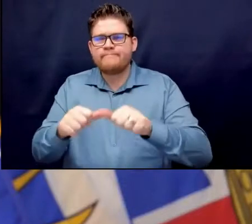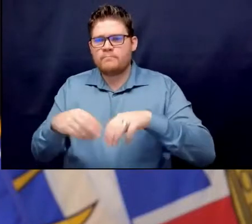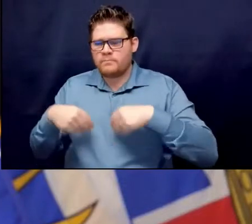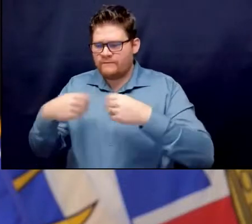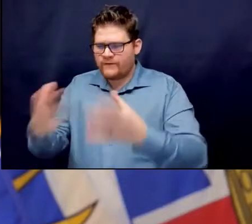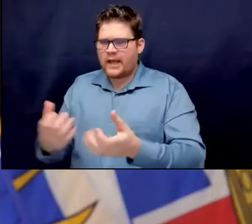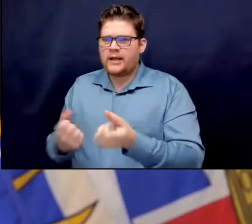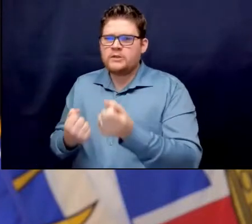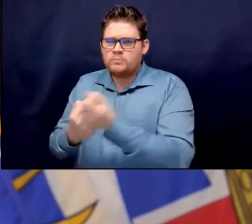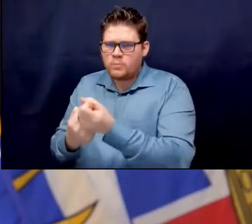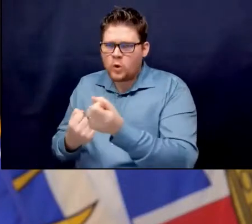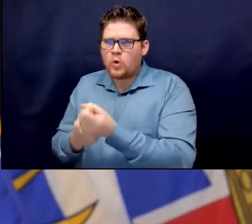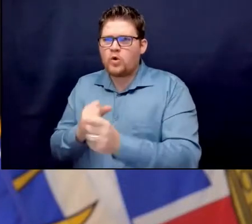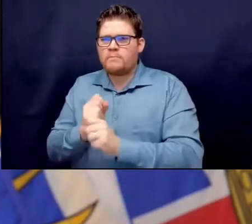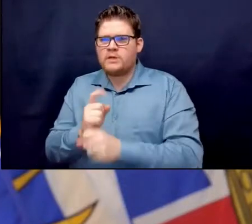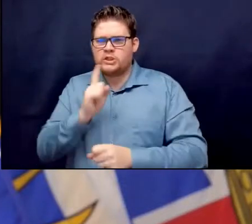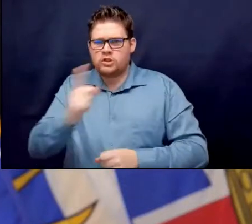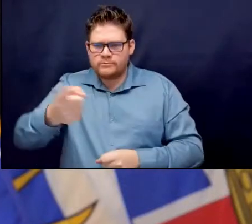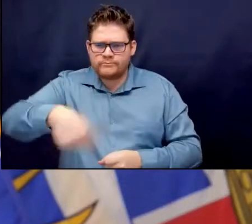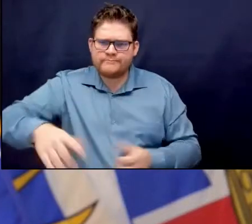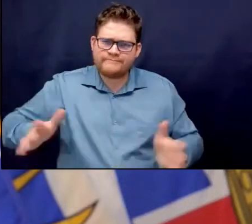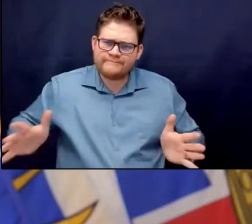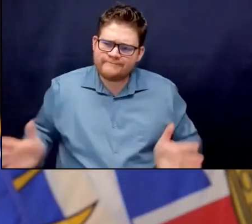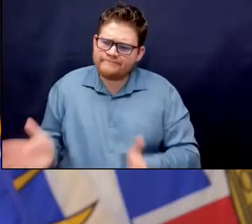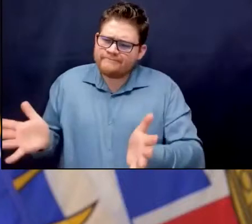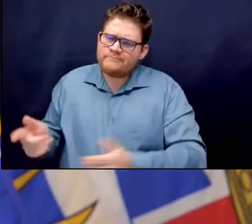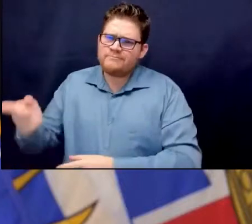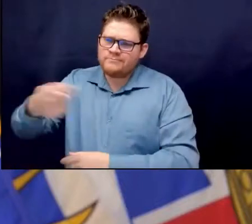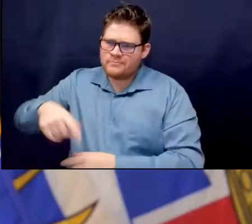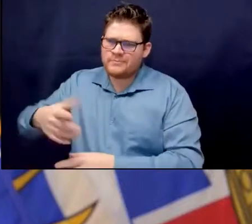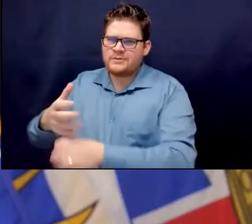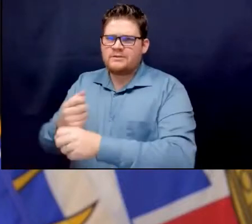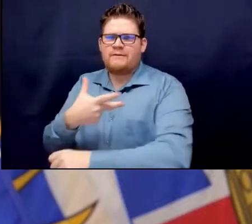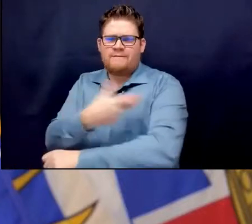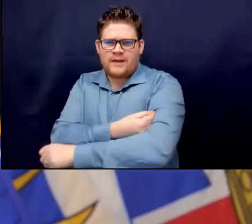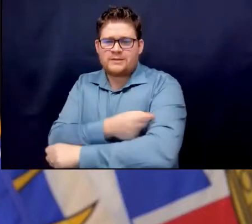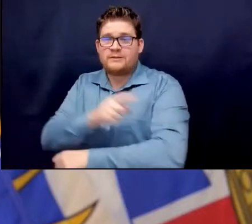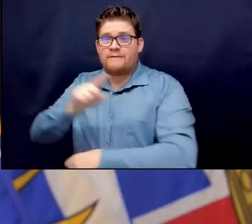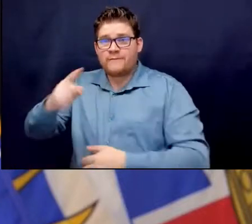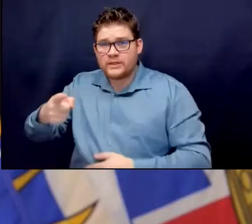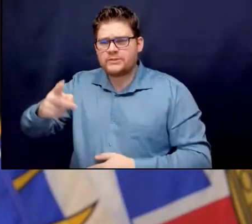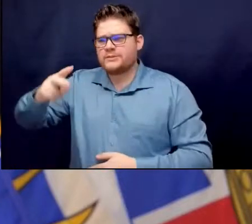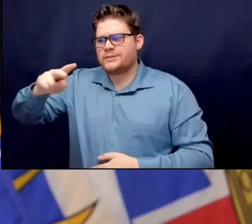too. Next question, Gordon Hoekstra, Vancouver Sun.